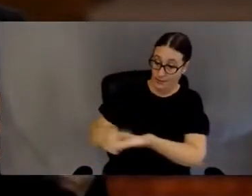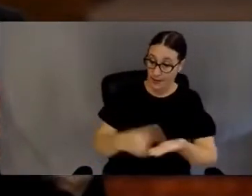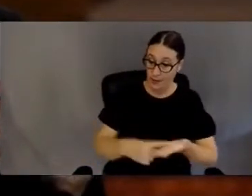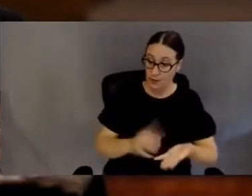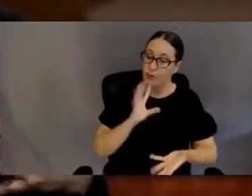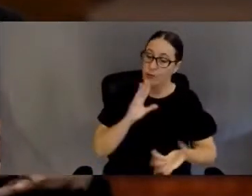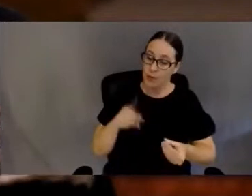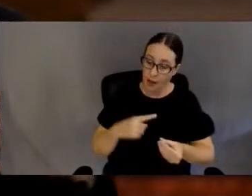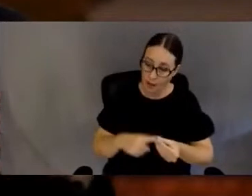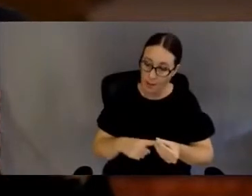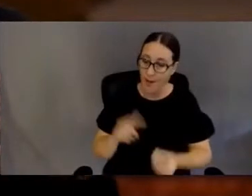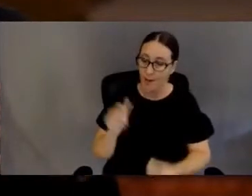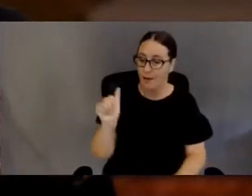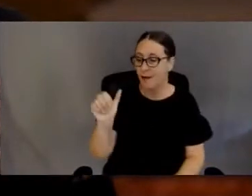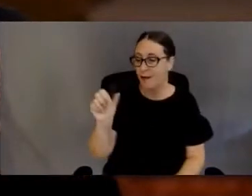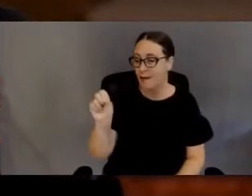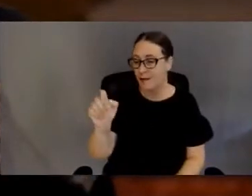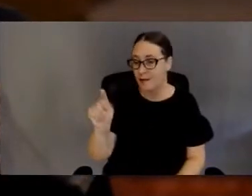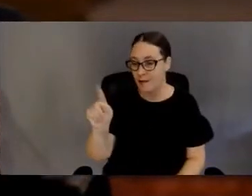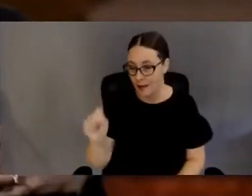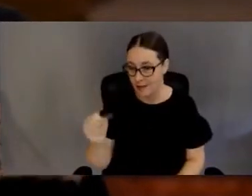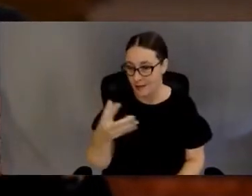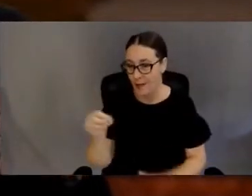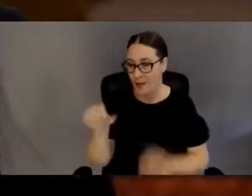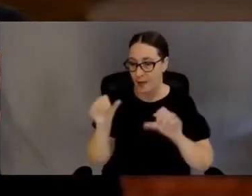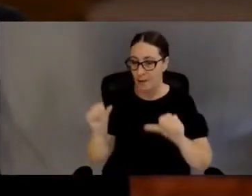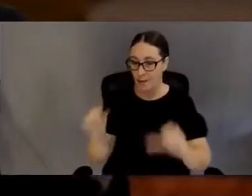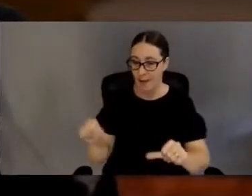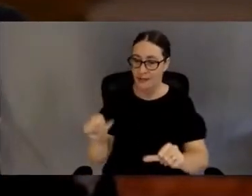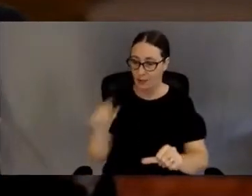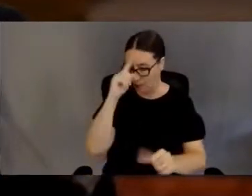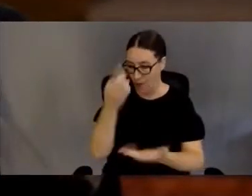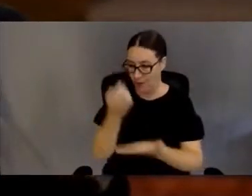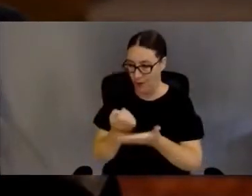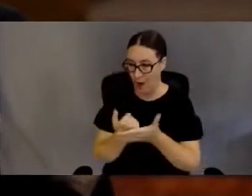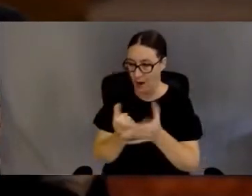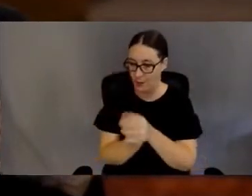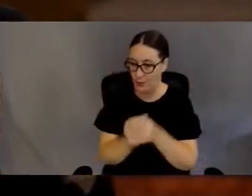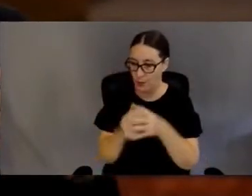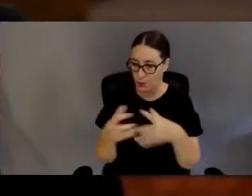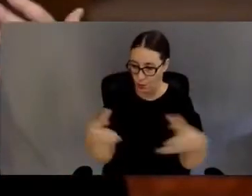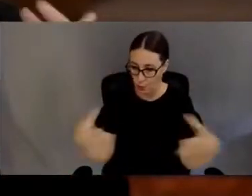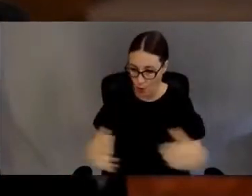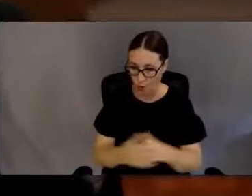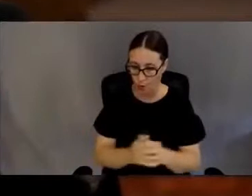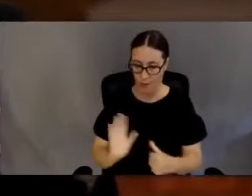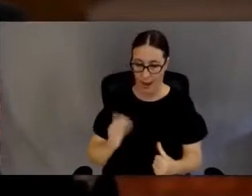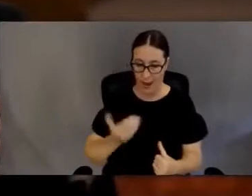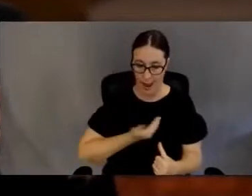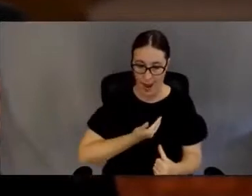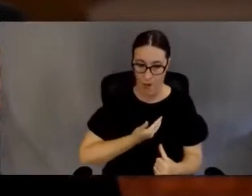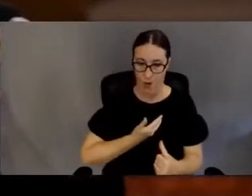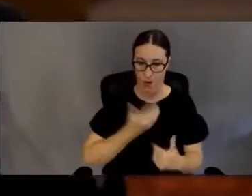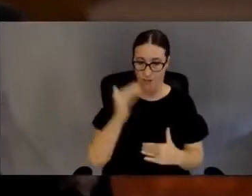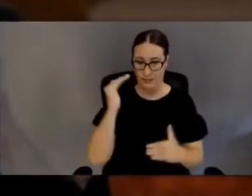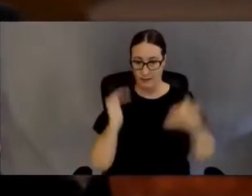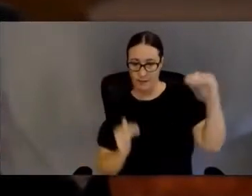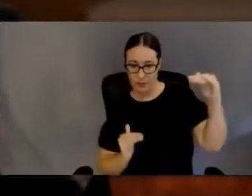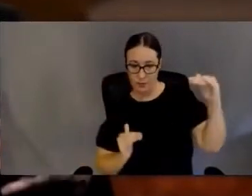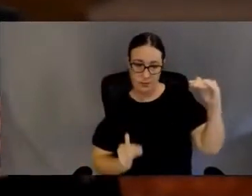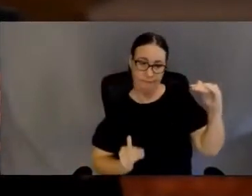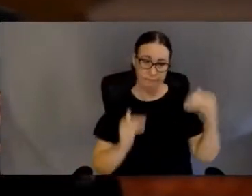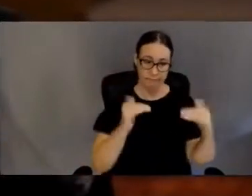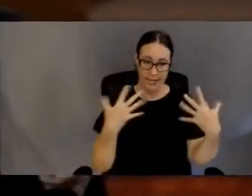and the capacity to grow our economy, to heal many of our divisions, that comes from making the